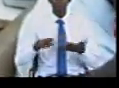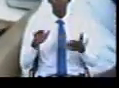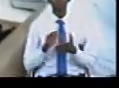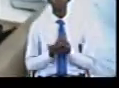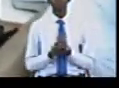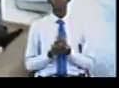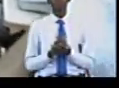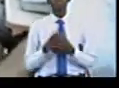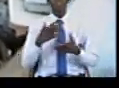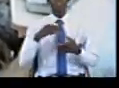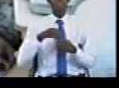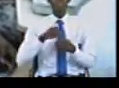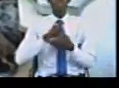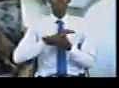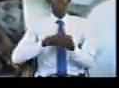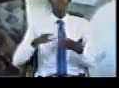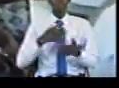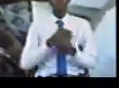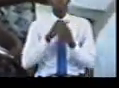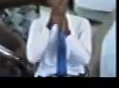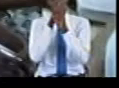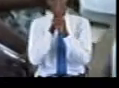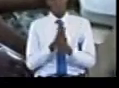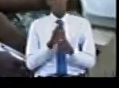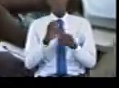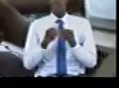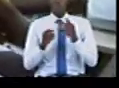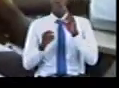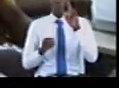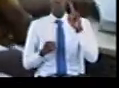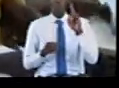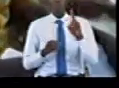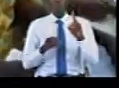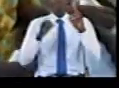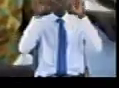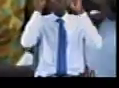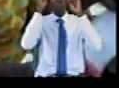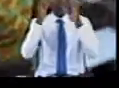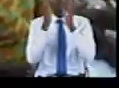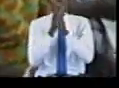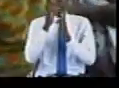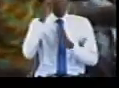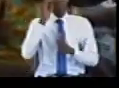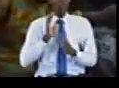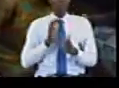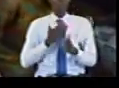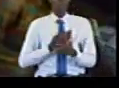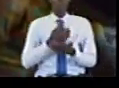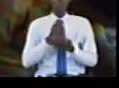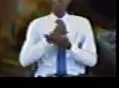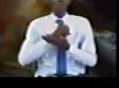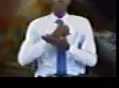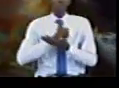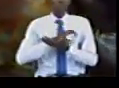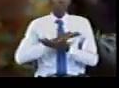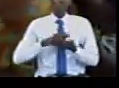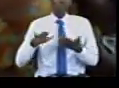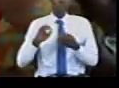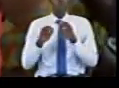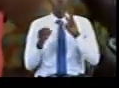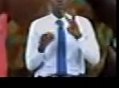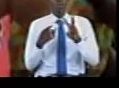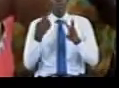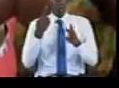sanctification and honor. Number one, his prayer for sanctification. Number two, the